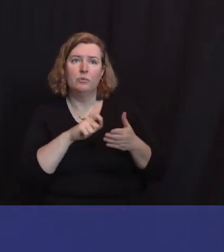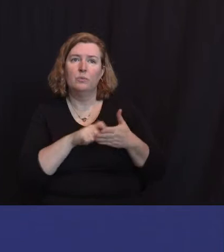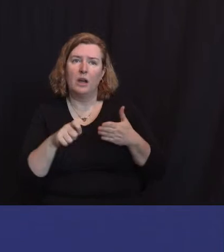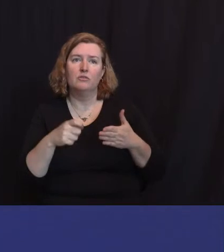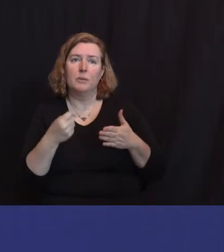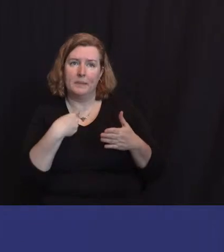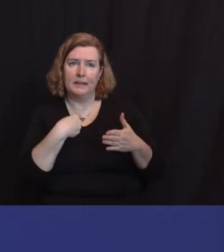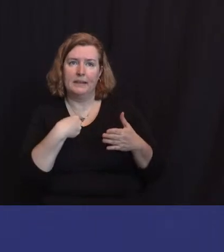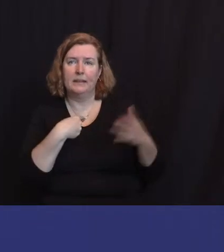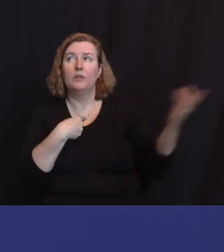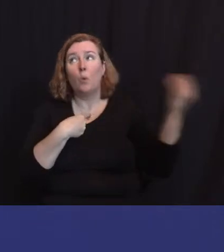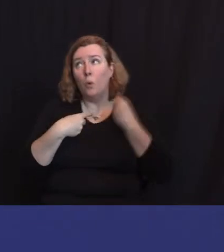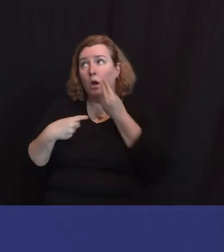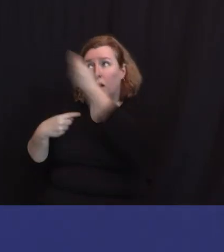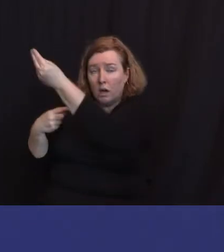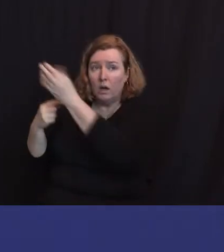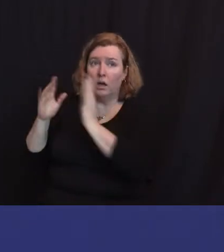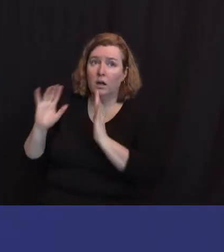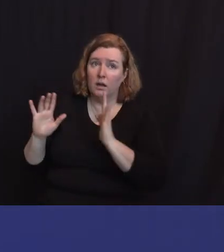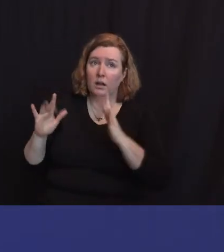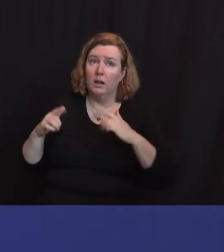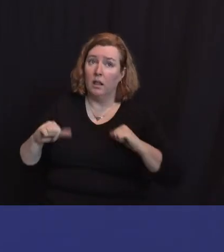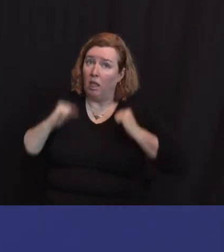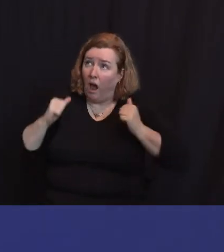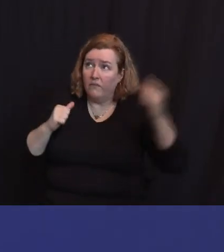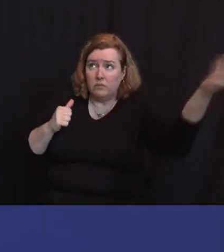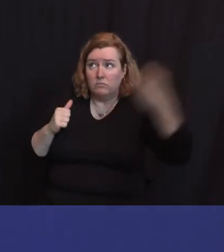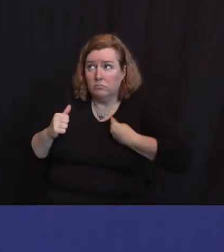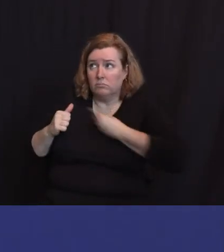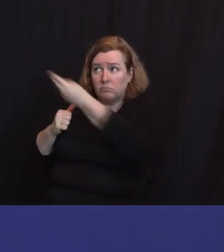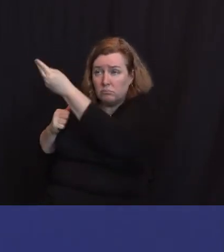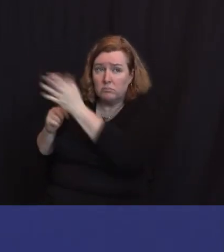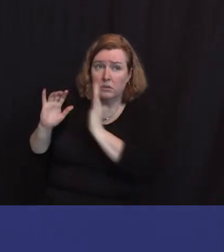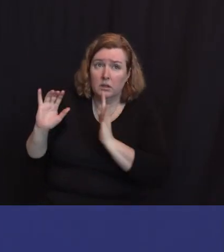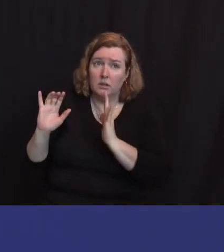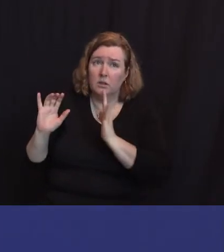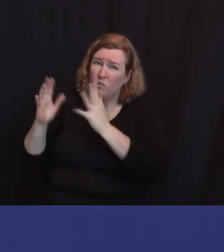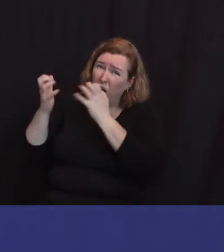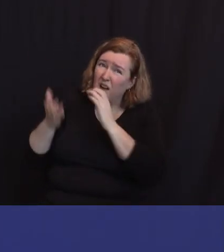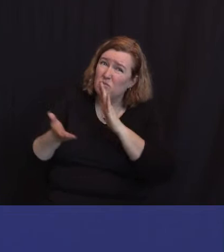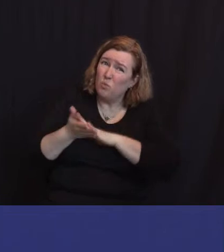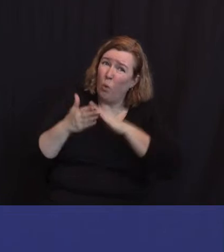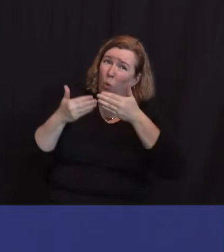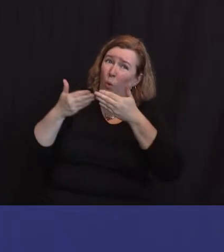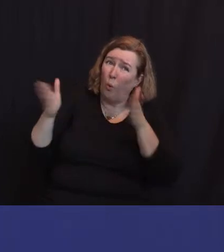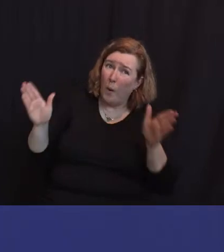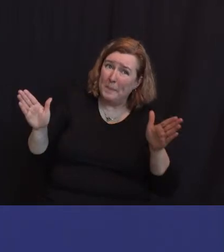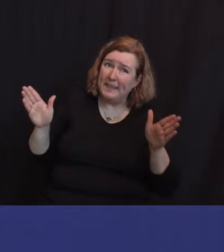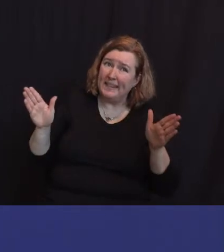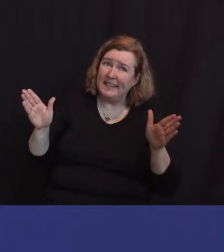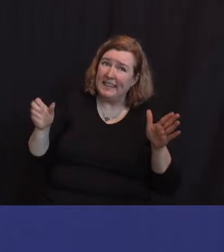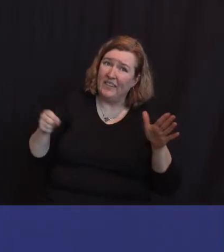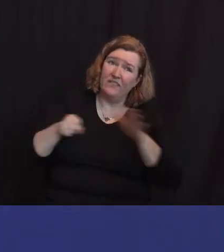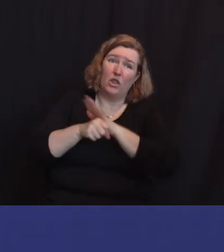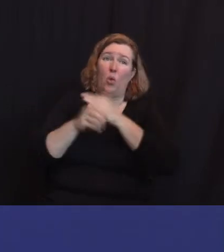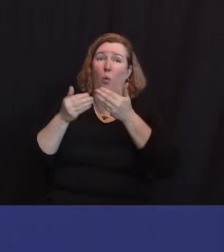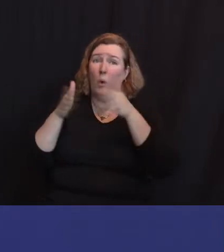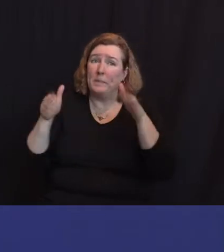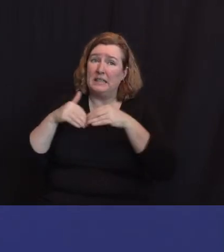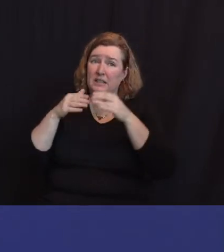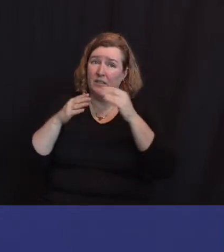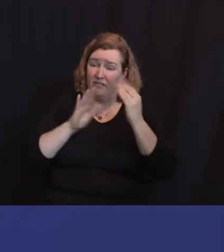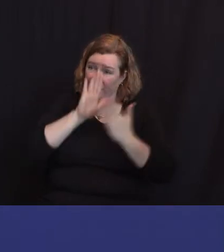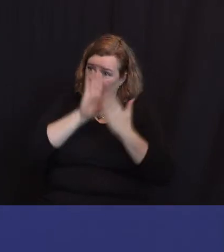through, right? And Okay. we get them. So you want schools fully open to in-person instruction in the